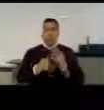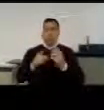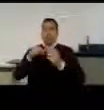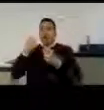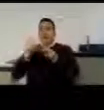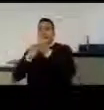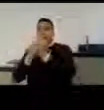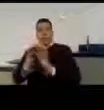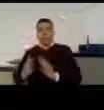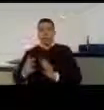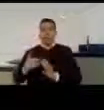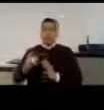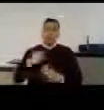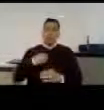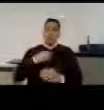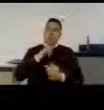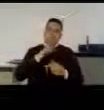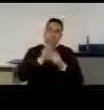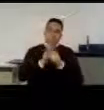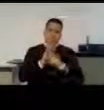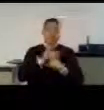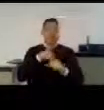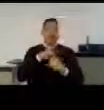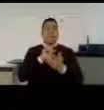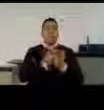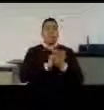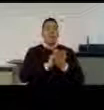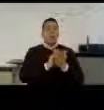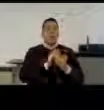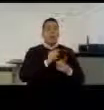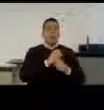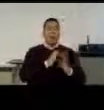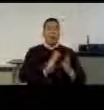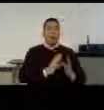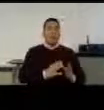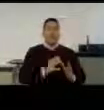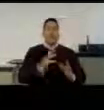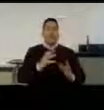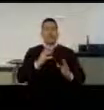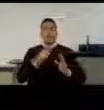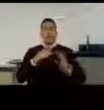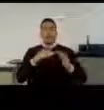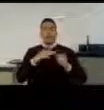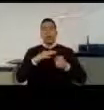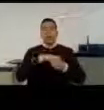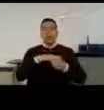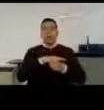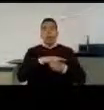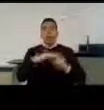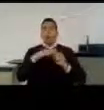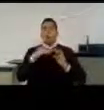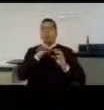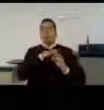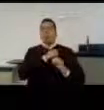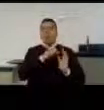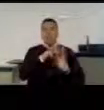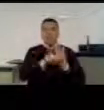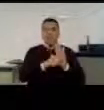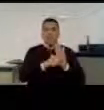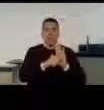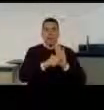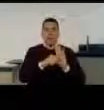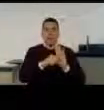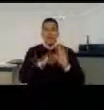advocates together, I will tell you there are policymakers at all levels, your local level, your state level, and I was going to say up in Washington, down